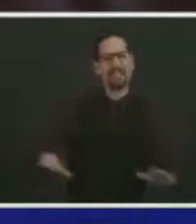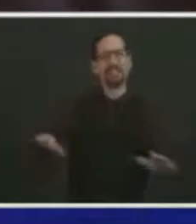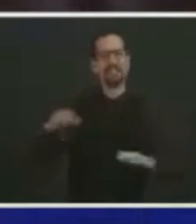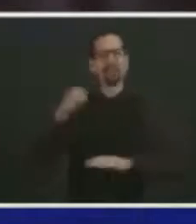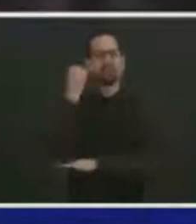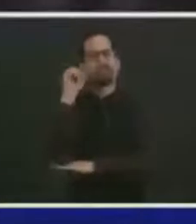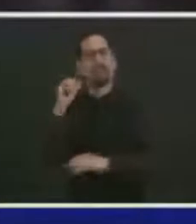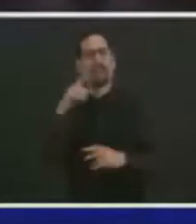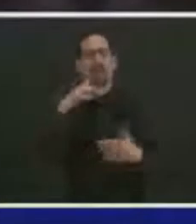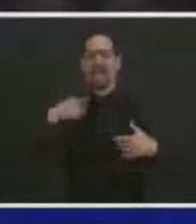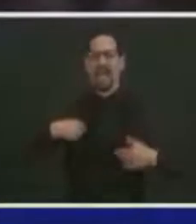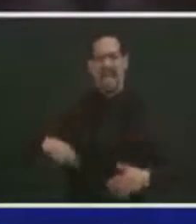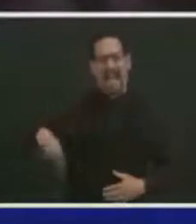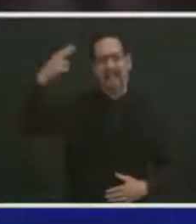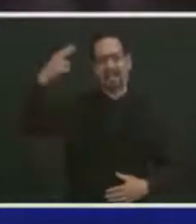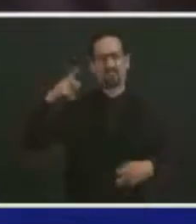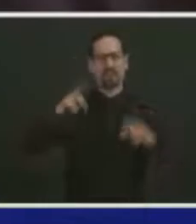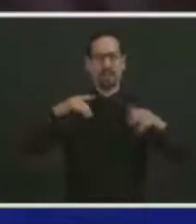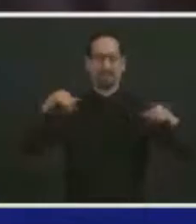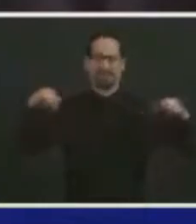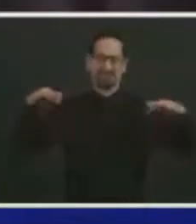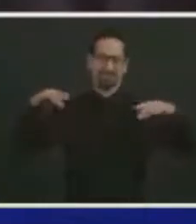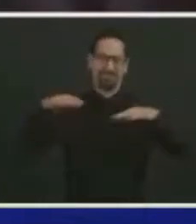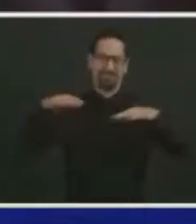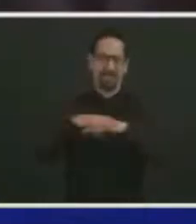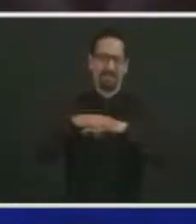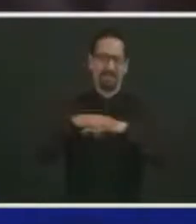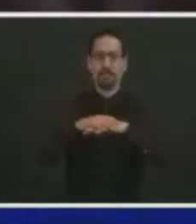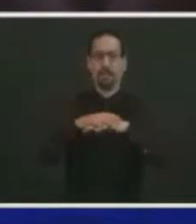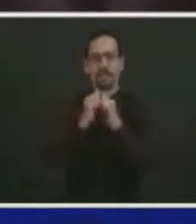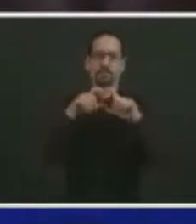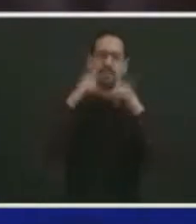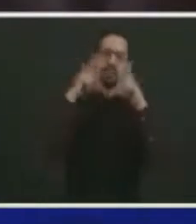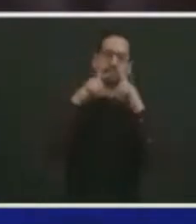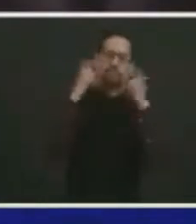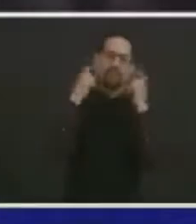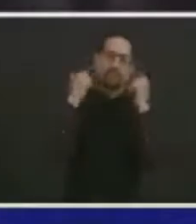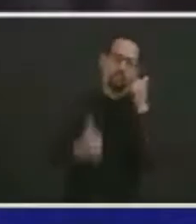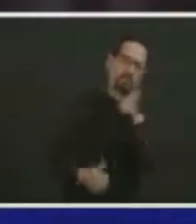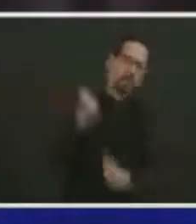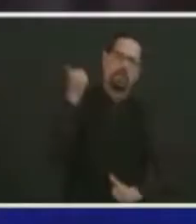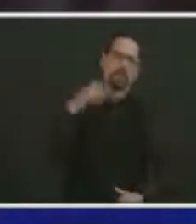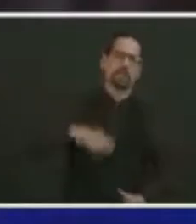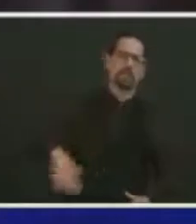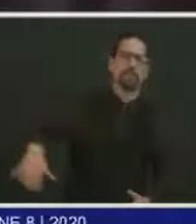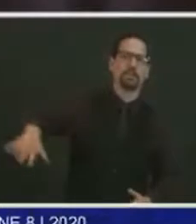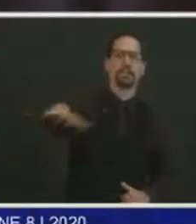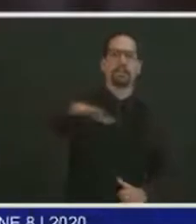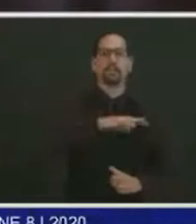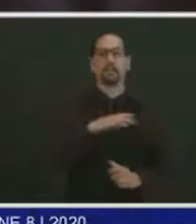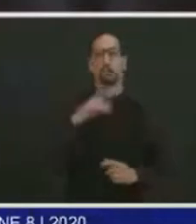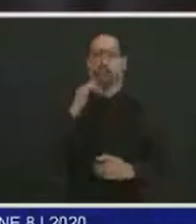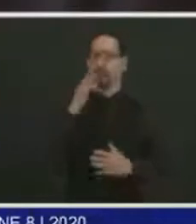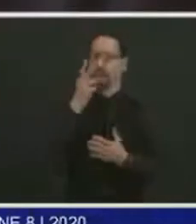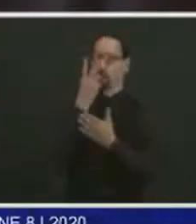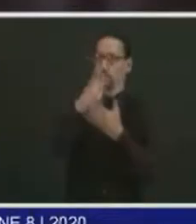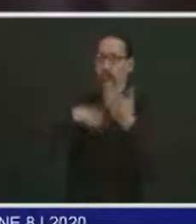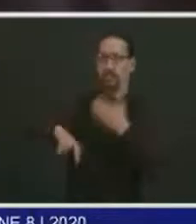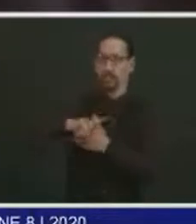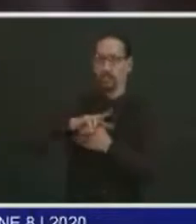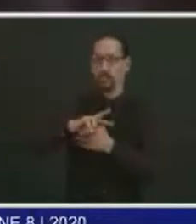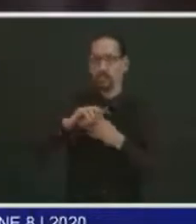wearing facial coverings of some sort. And so if there is not a spike, it will